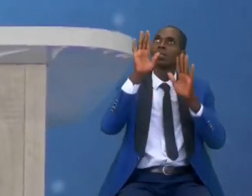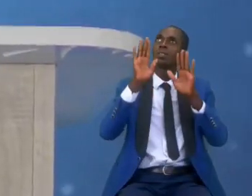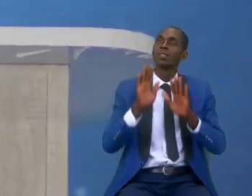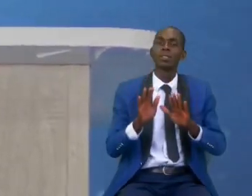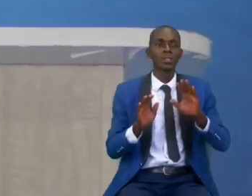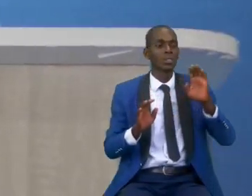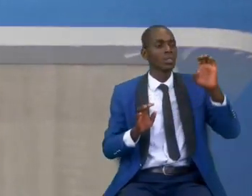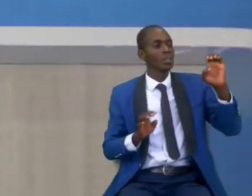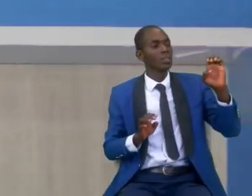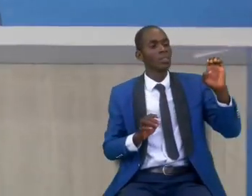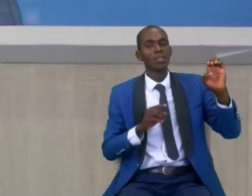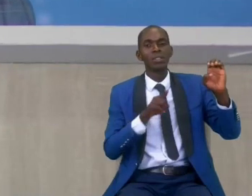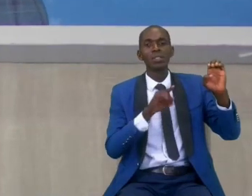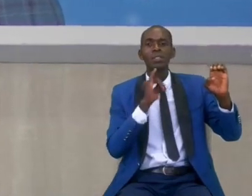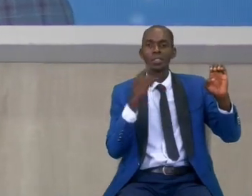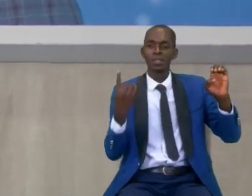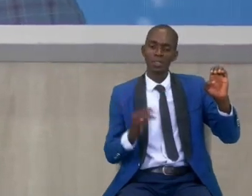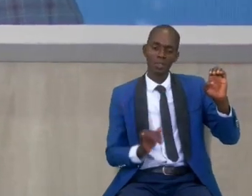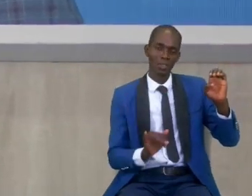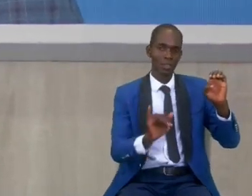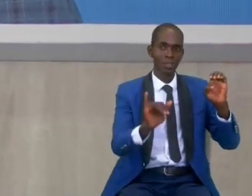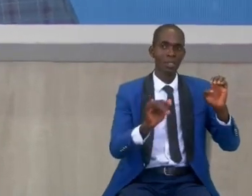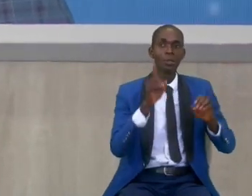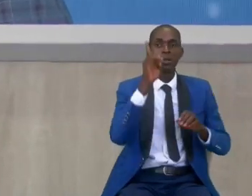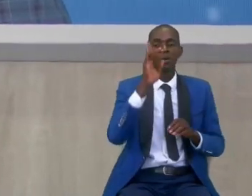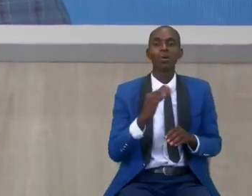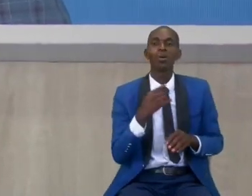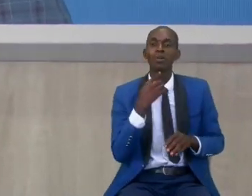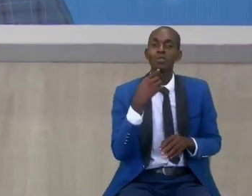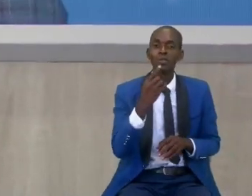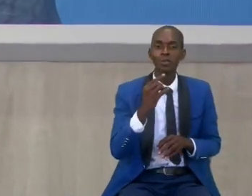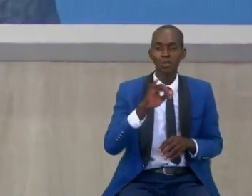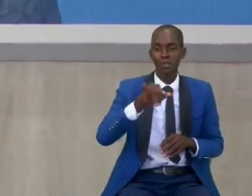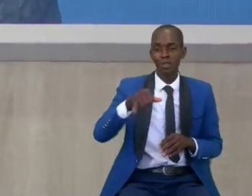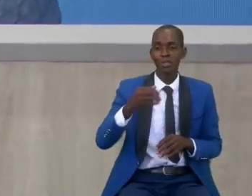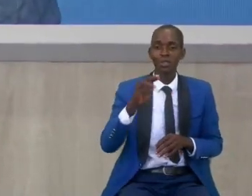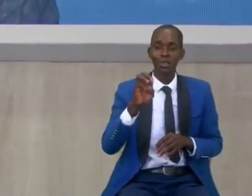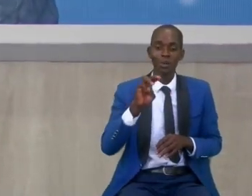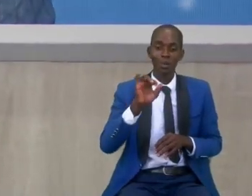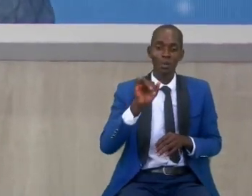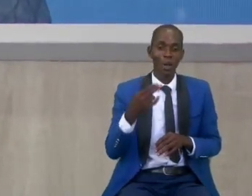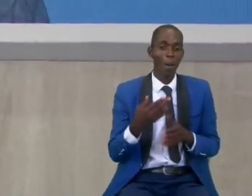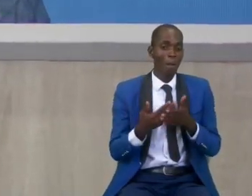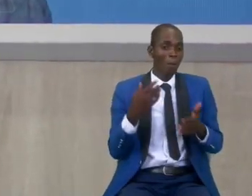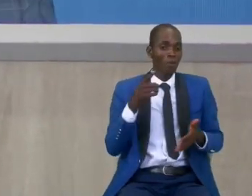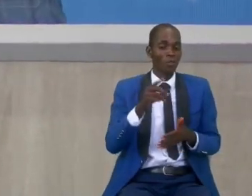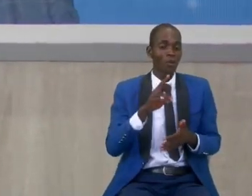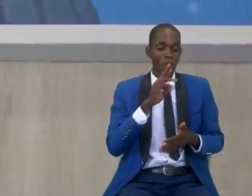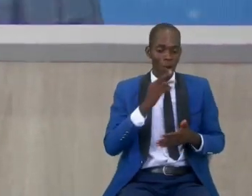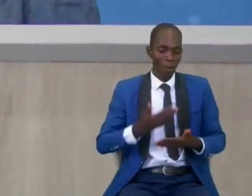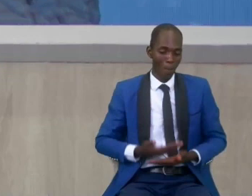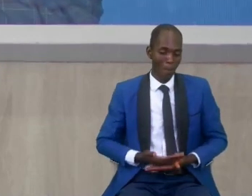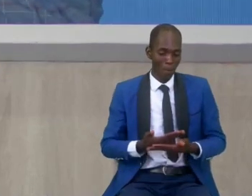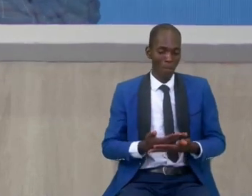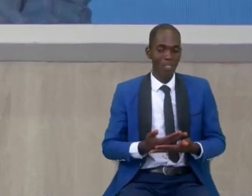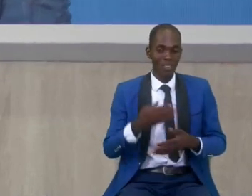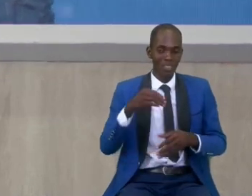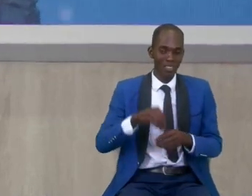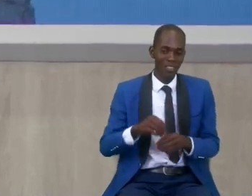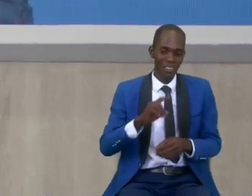Jeremiah, before you were born in eternity, when you didn't know you were coming to the earth,